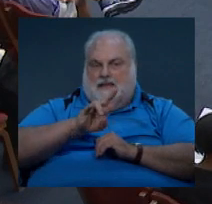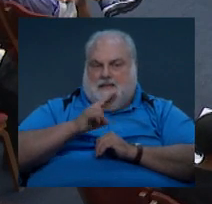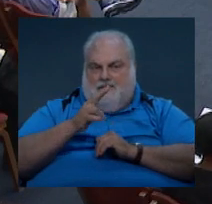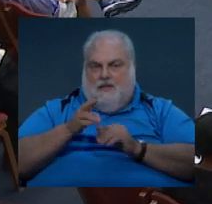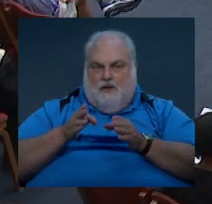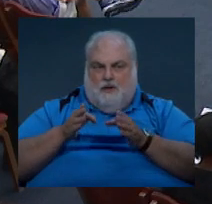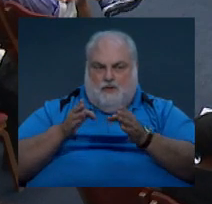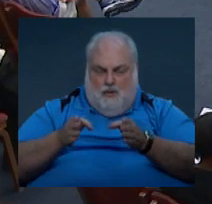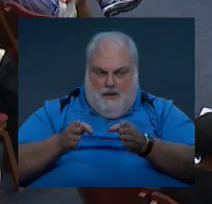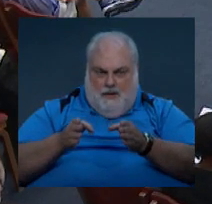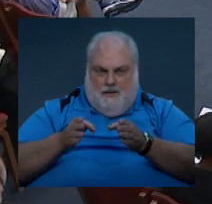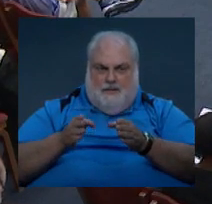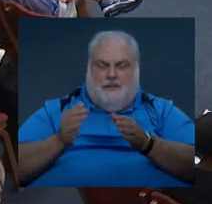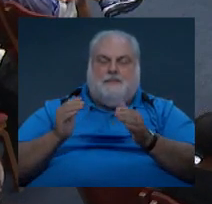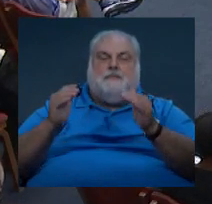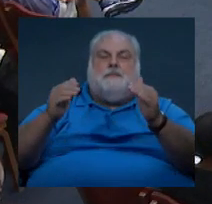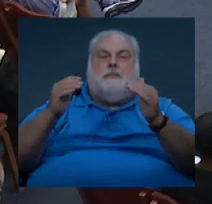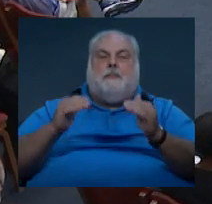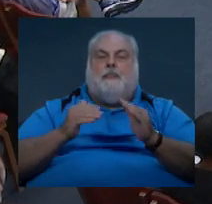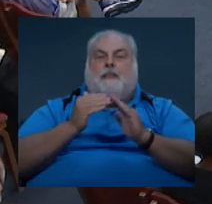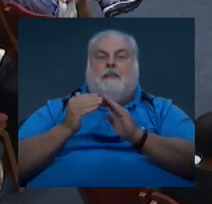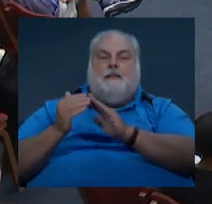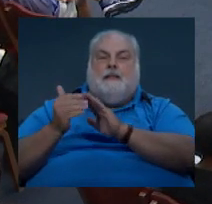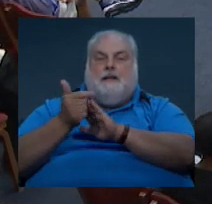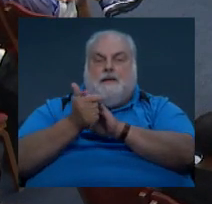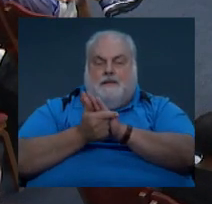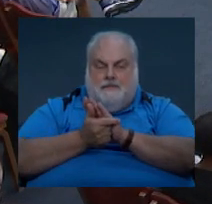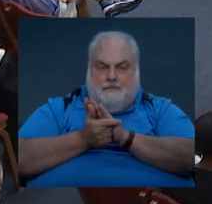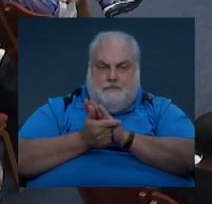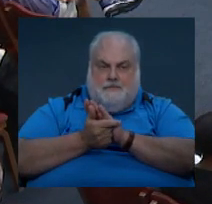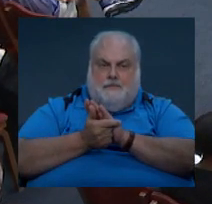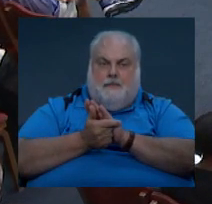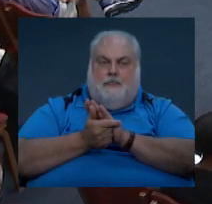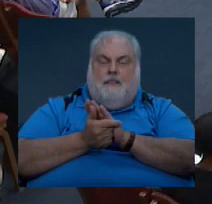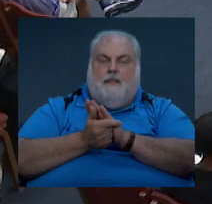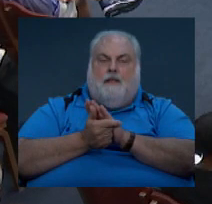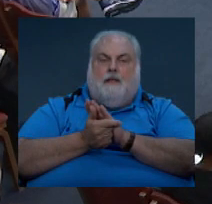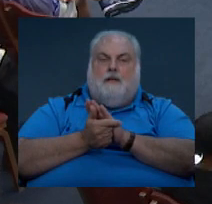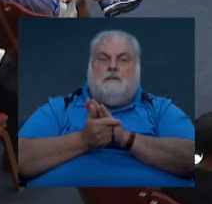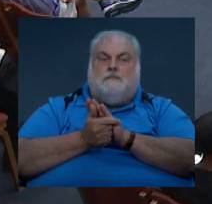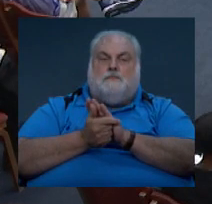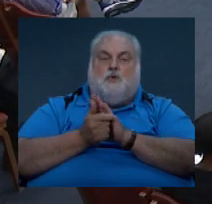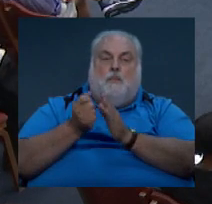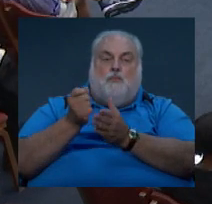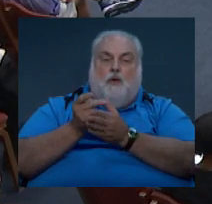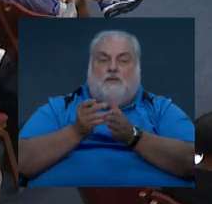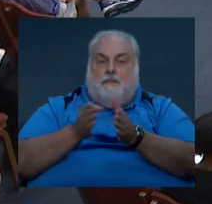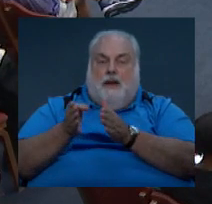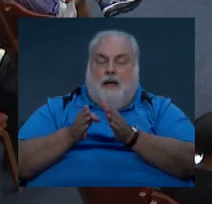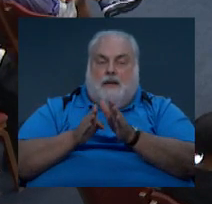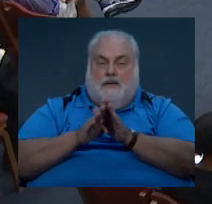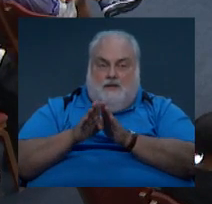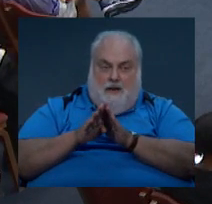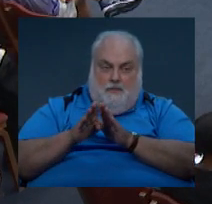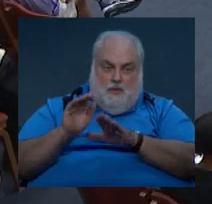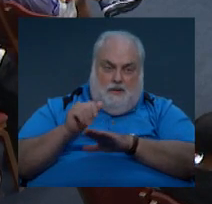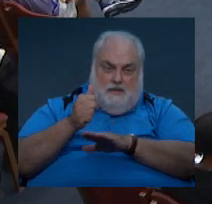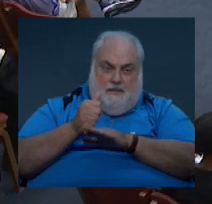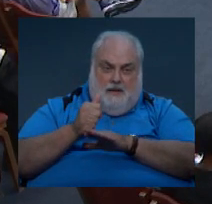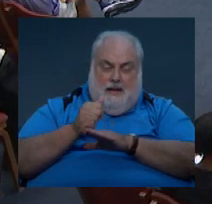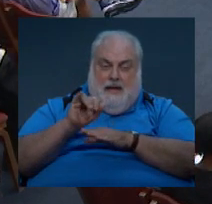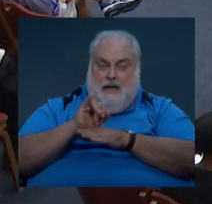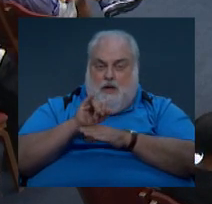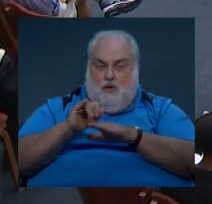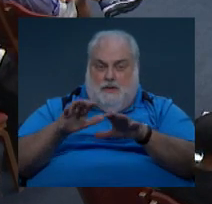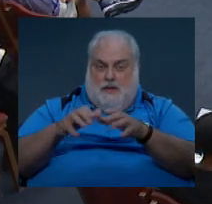Rock, Arkansas, amending the official zoning map of the city of Little Rock, Arkansas, and for the purposes, an ordinance to approve a plan zoning development, establish a planned